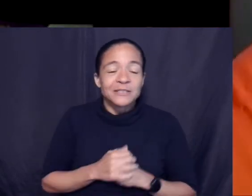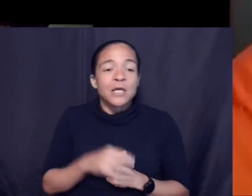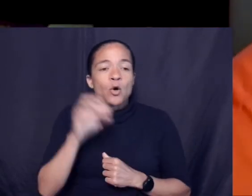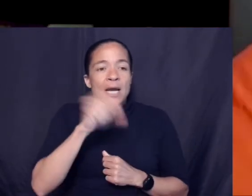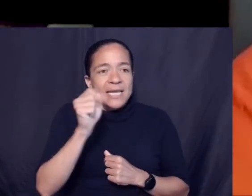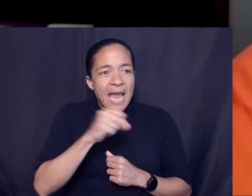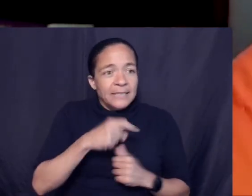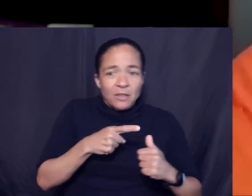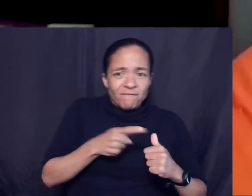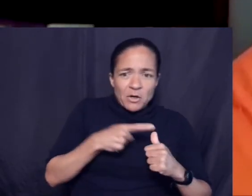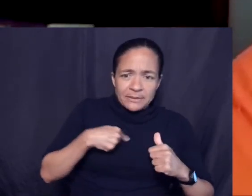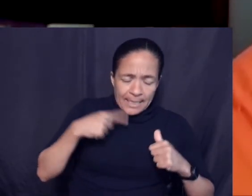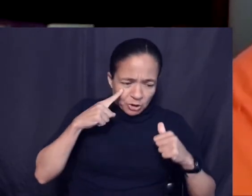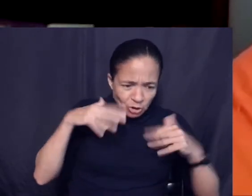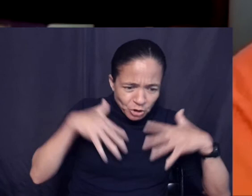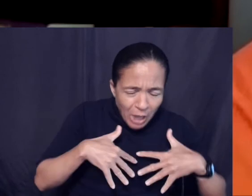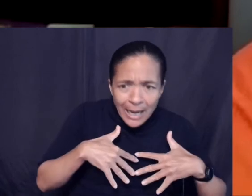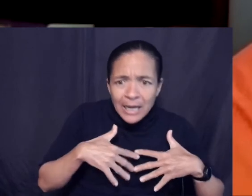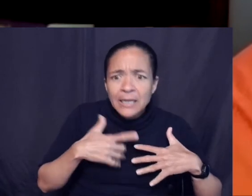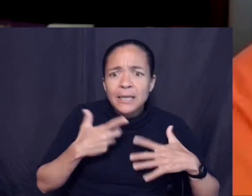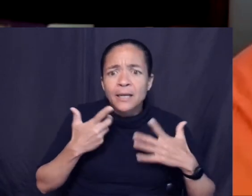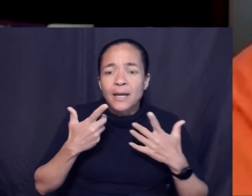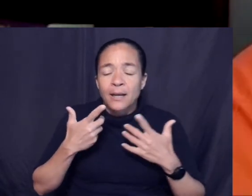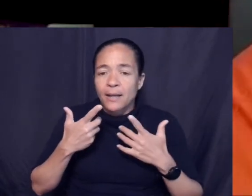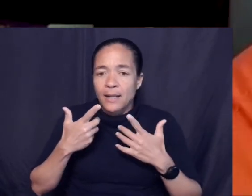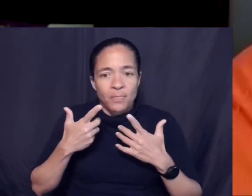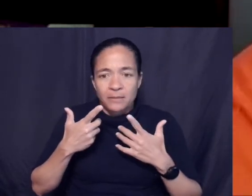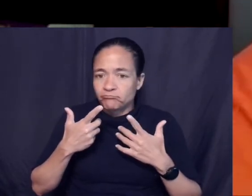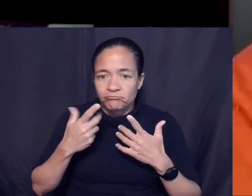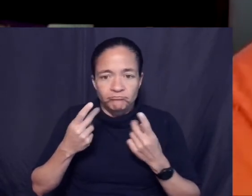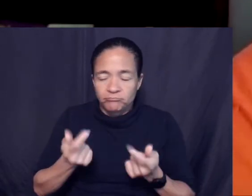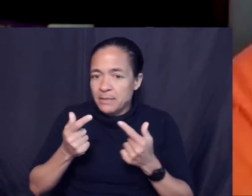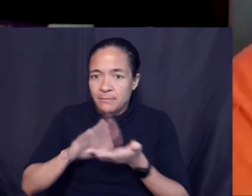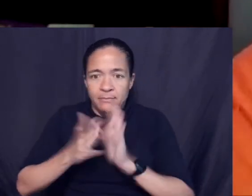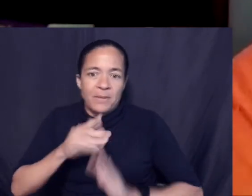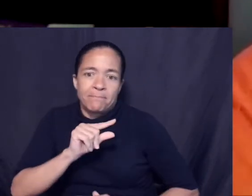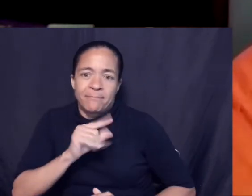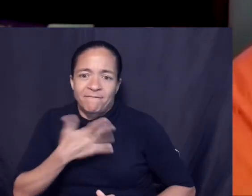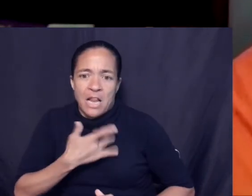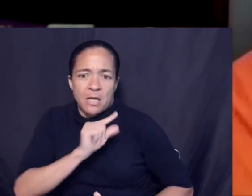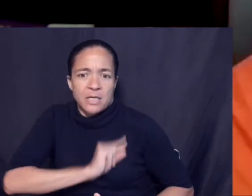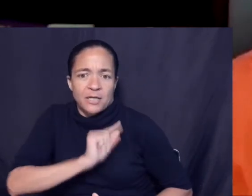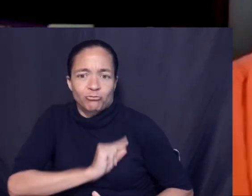that initial shock and that disbelief, and then immediately after that was just guilt.